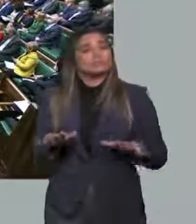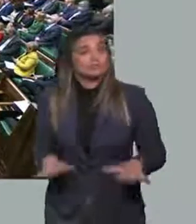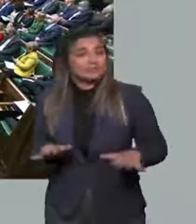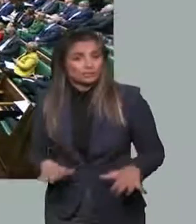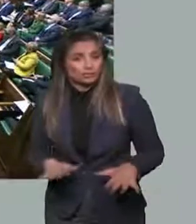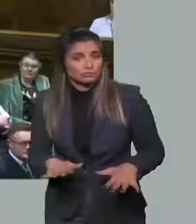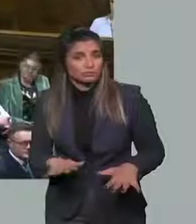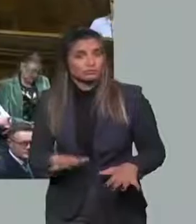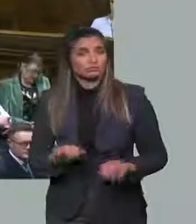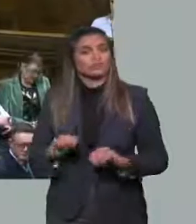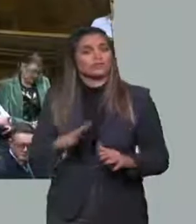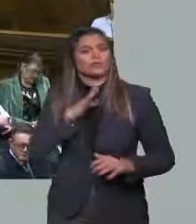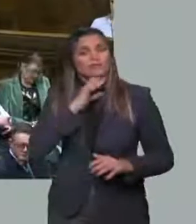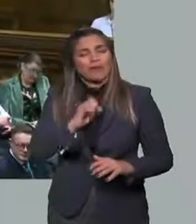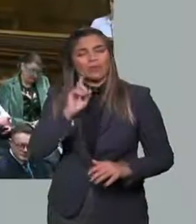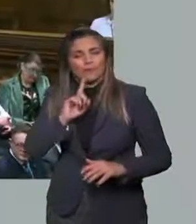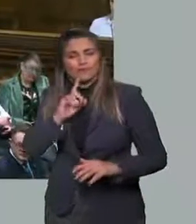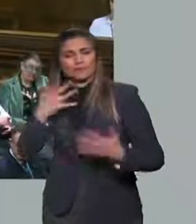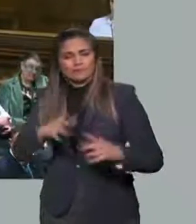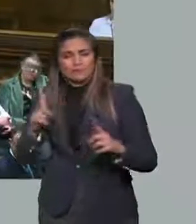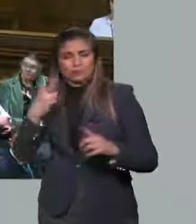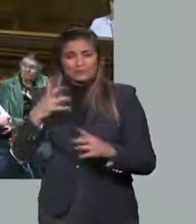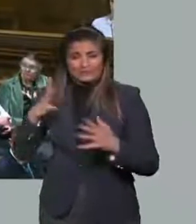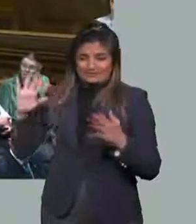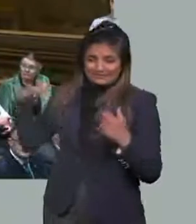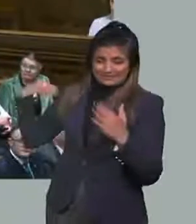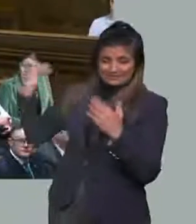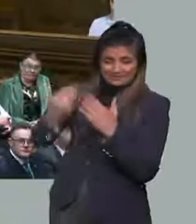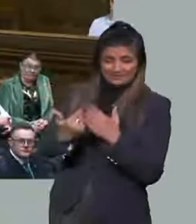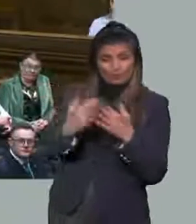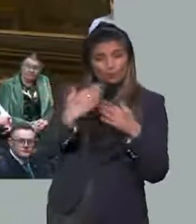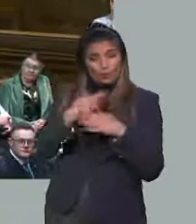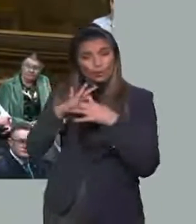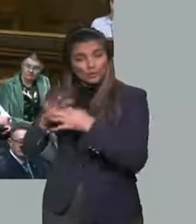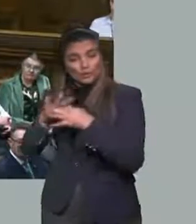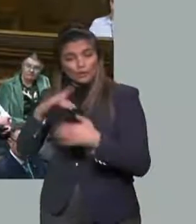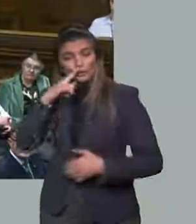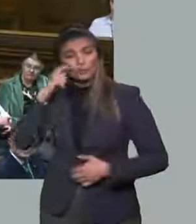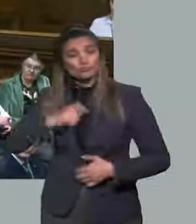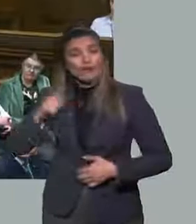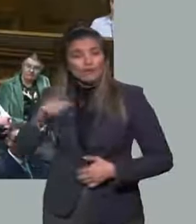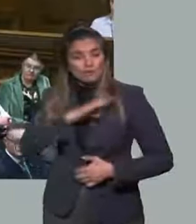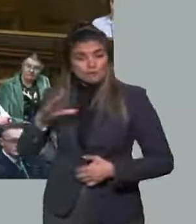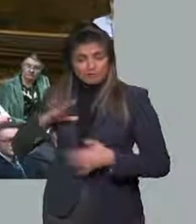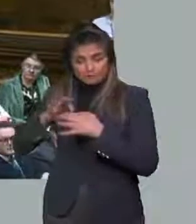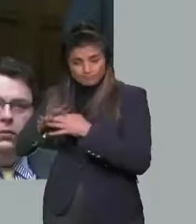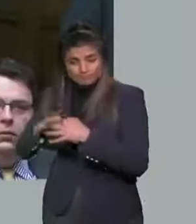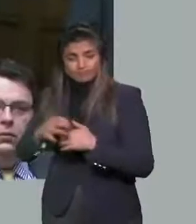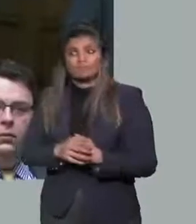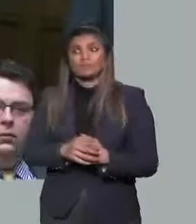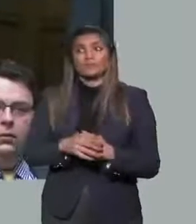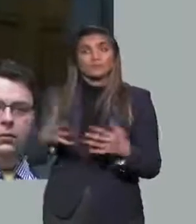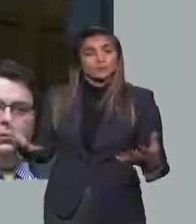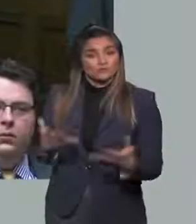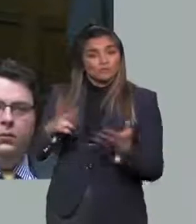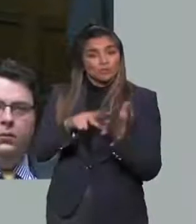under Operations Kibrit and Orbital since 2015, working with the Ukrainian armed forces and helping to shore up the eastern flank of NATO, which is